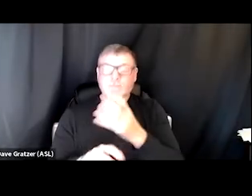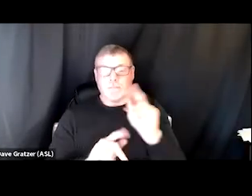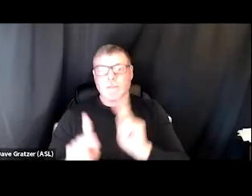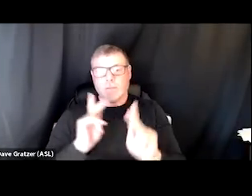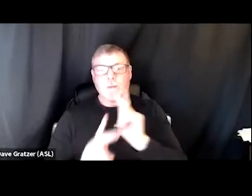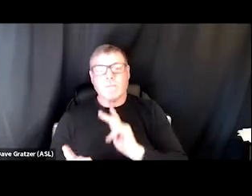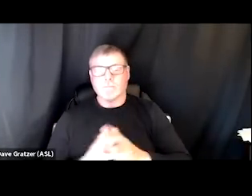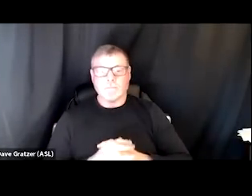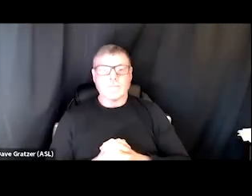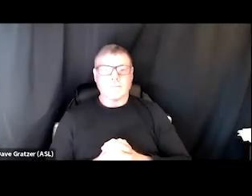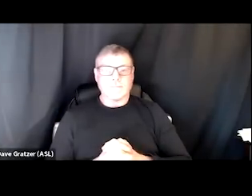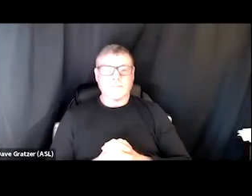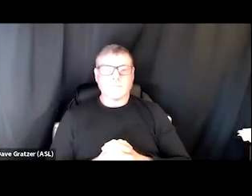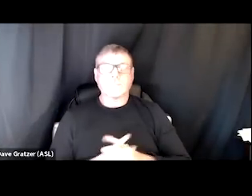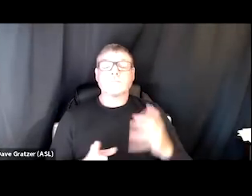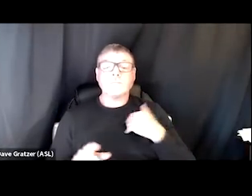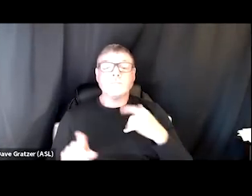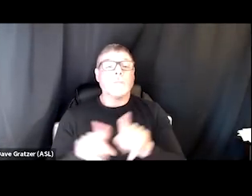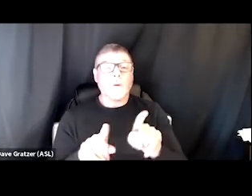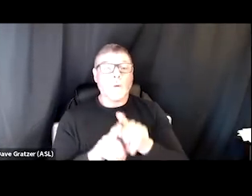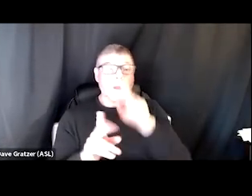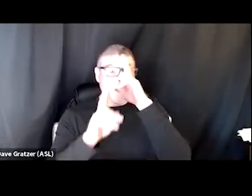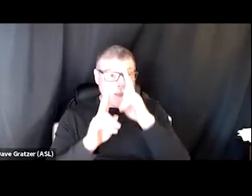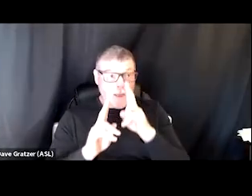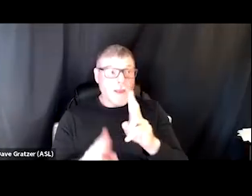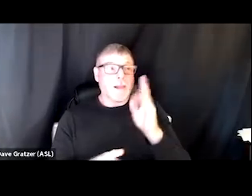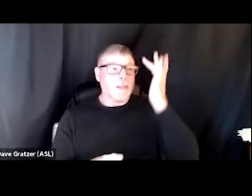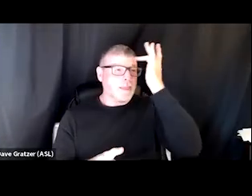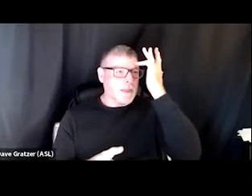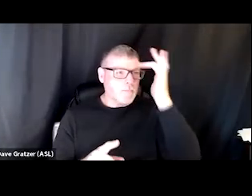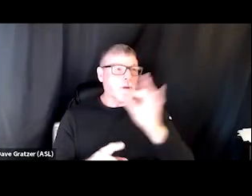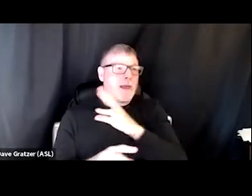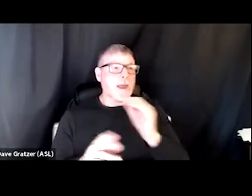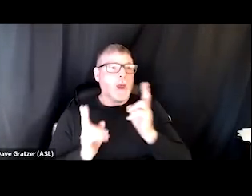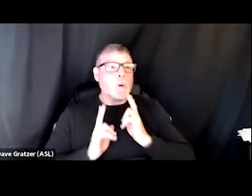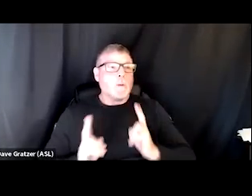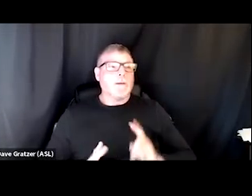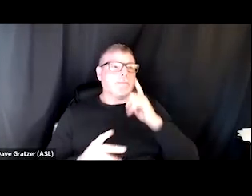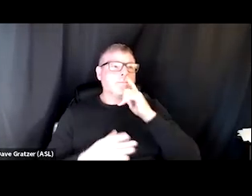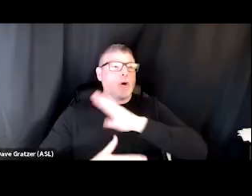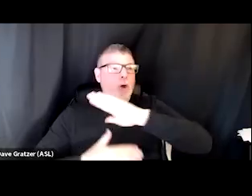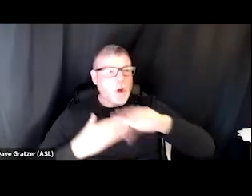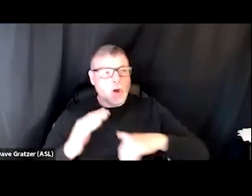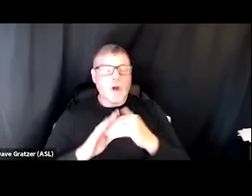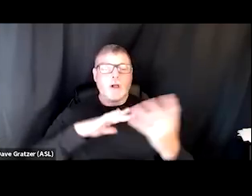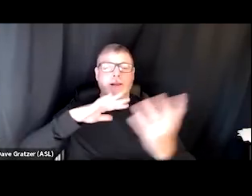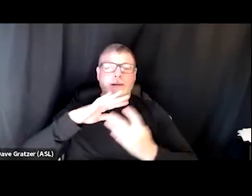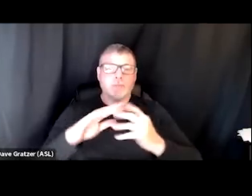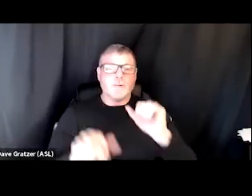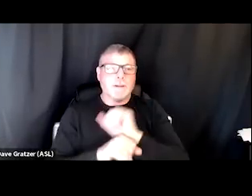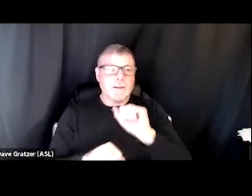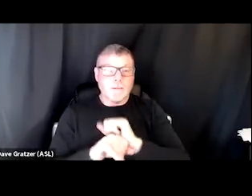people. We also honor the brilliance and humanity of all immigrant labor,